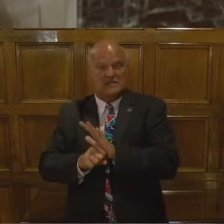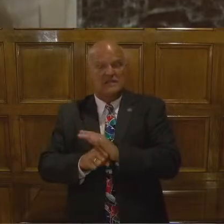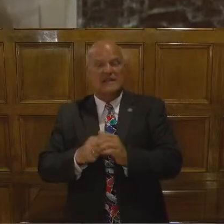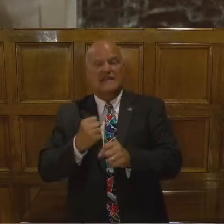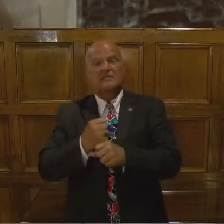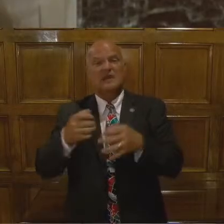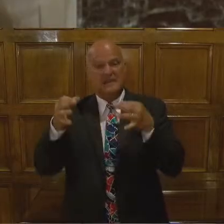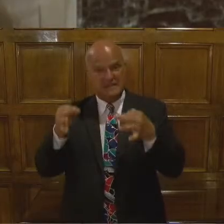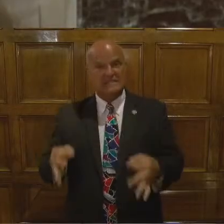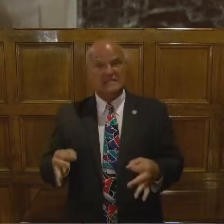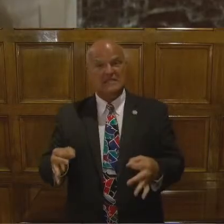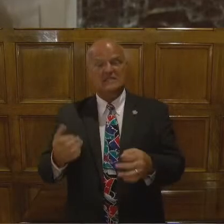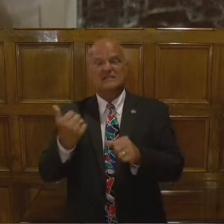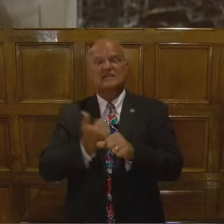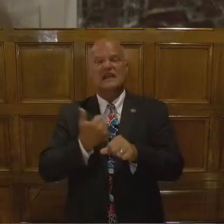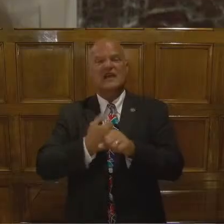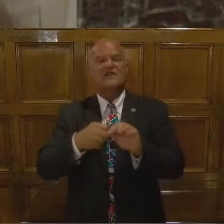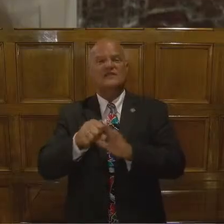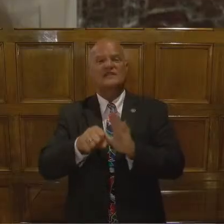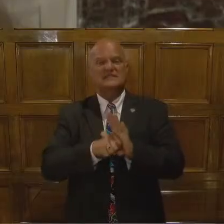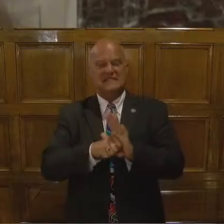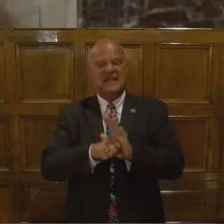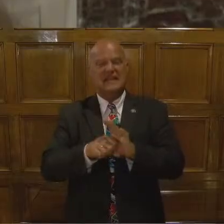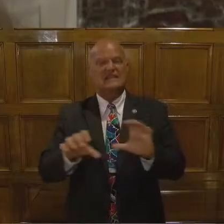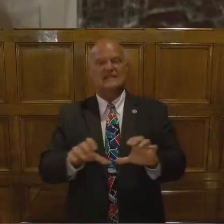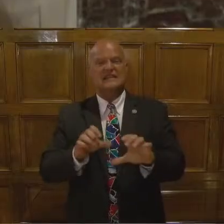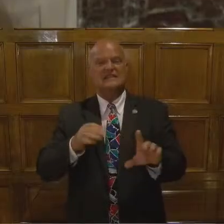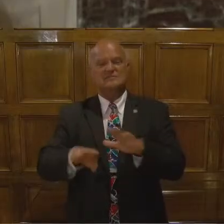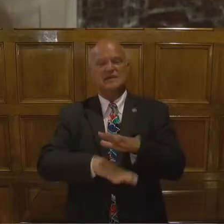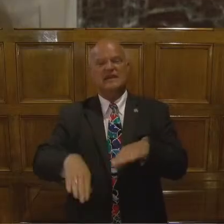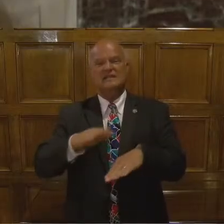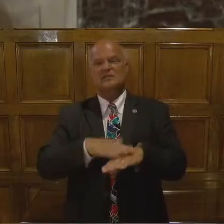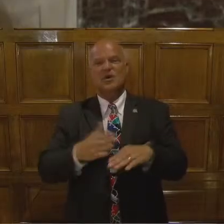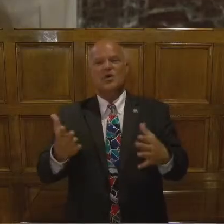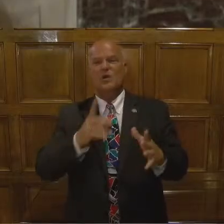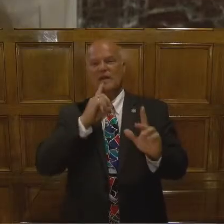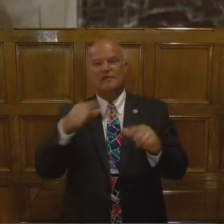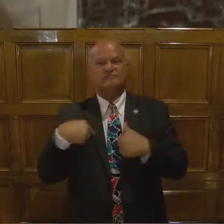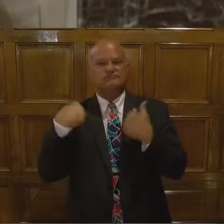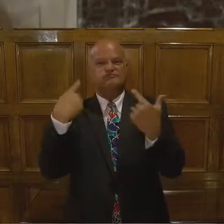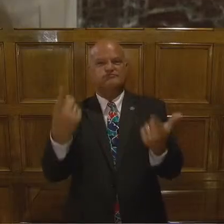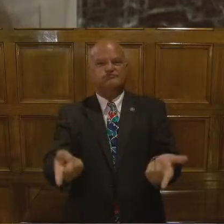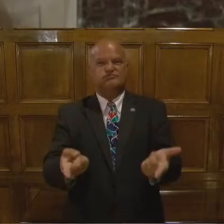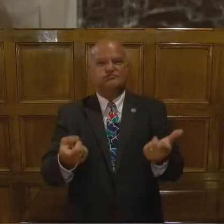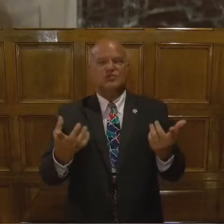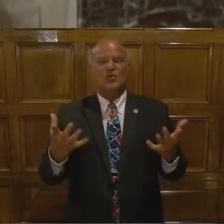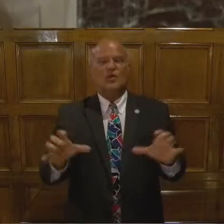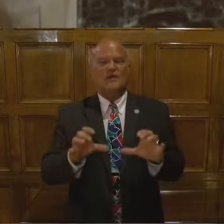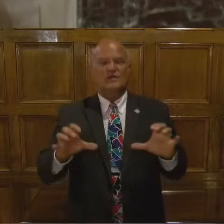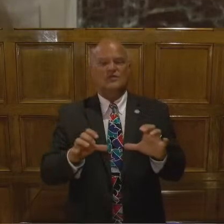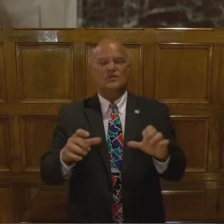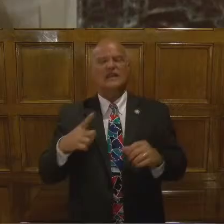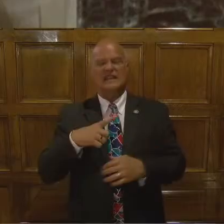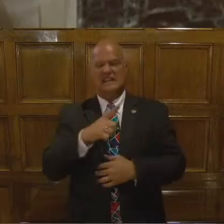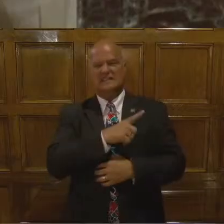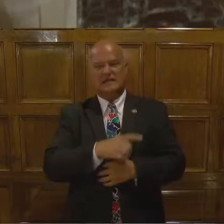make the decisions that each state makes based upon where they are and what the action the legislature takes.